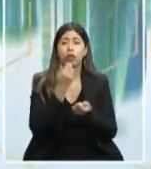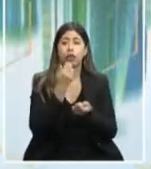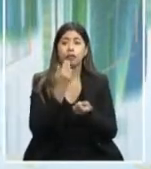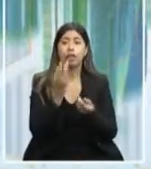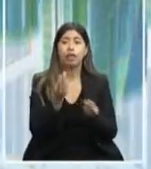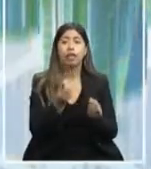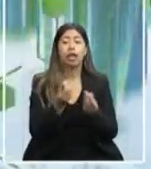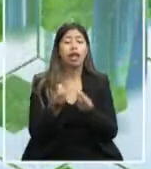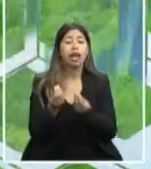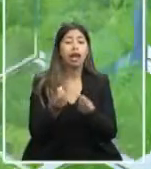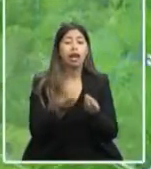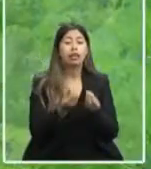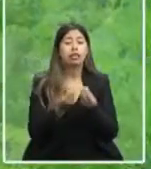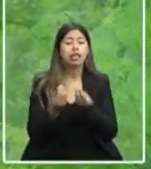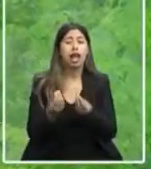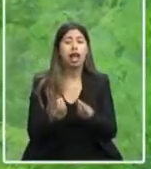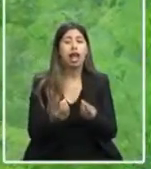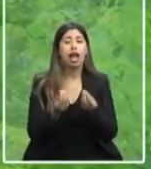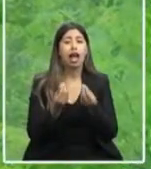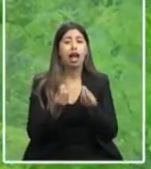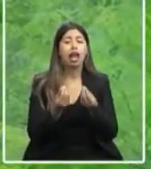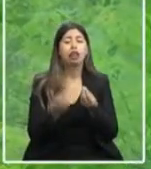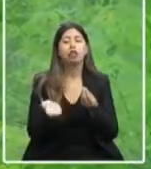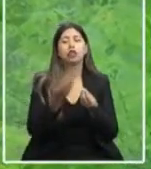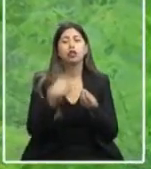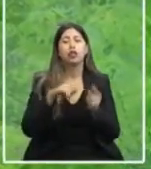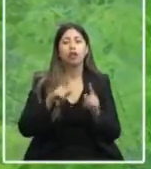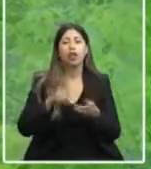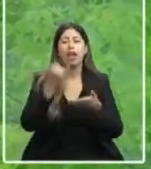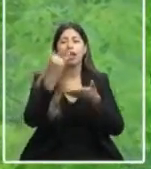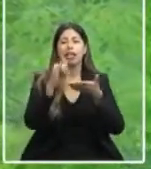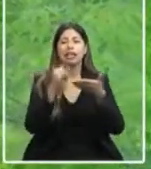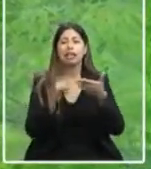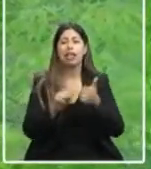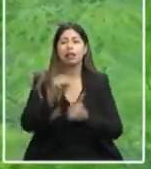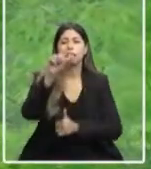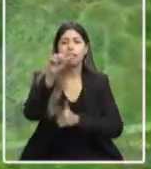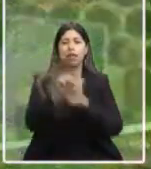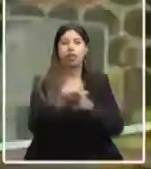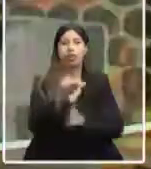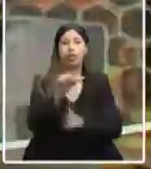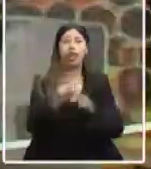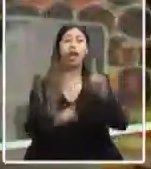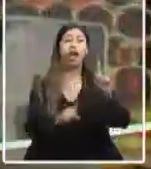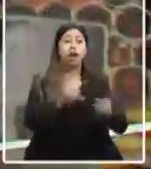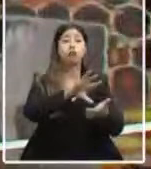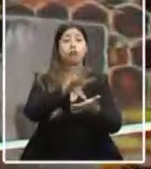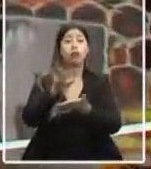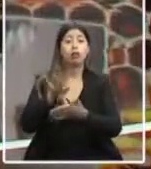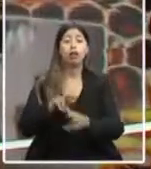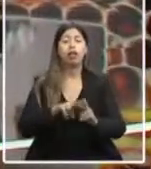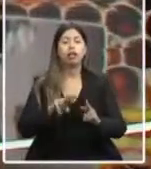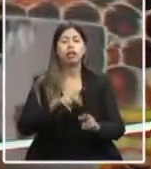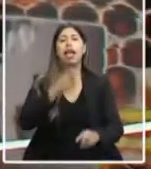countries are doing that, by the way. Now, England is, China is up in part, Costa Rica is, Norway